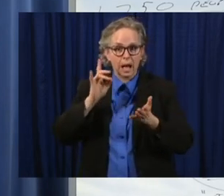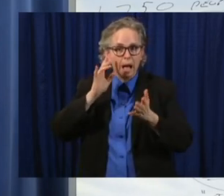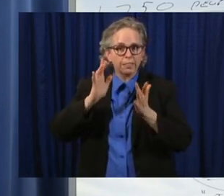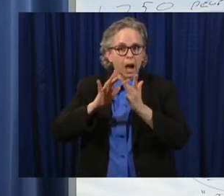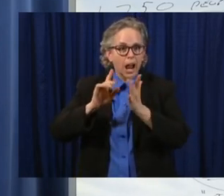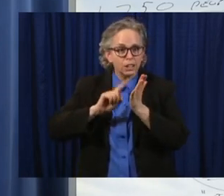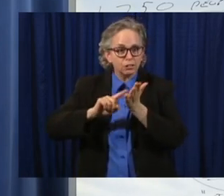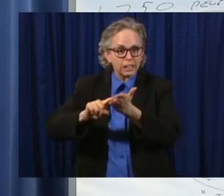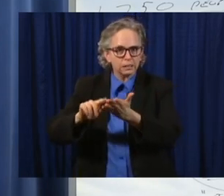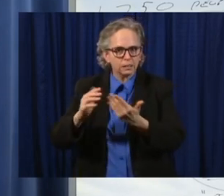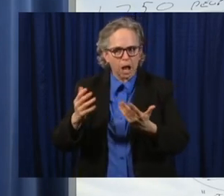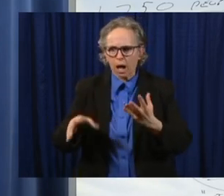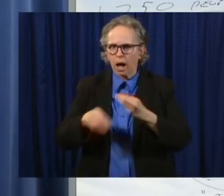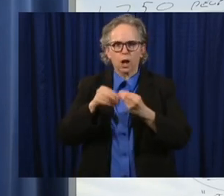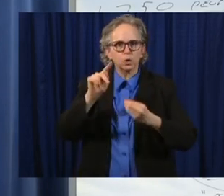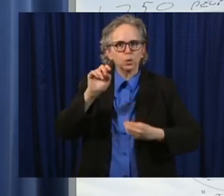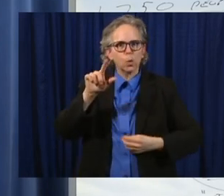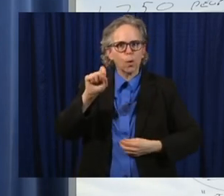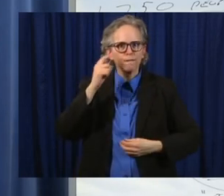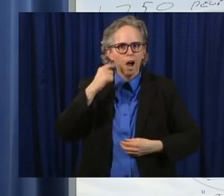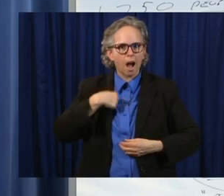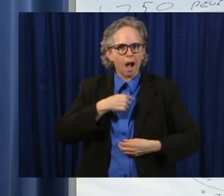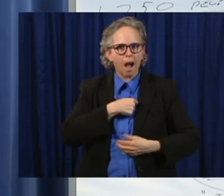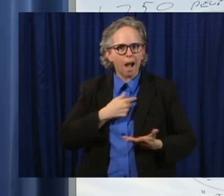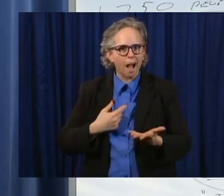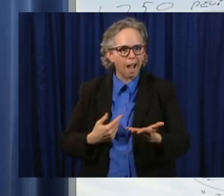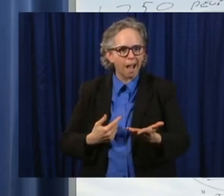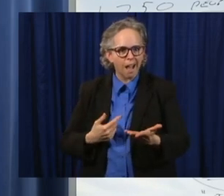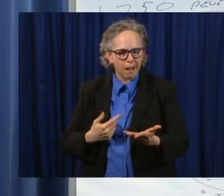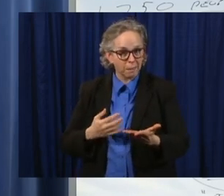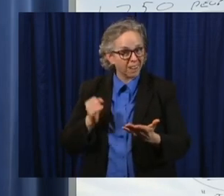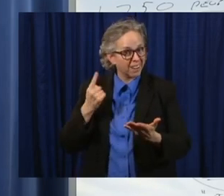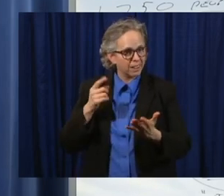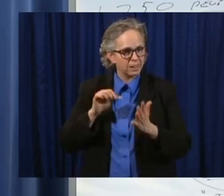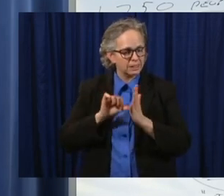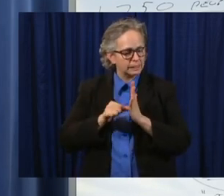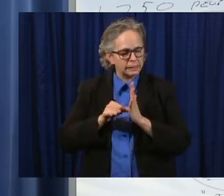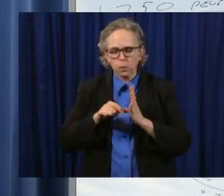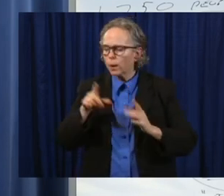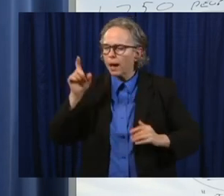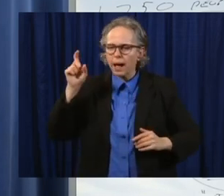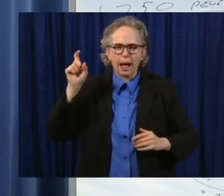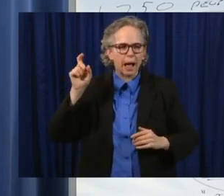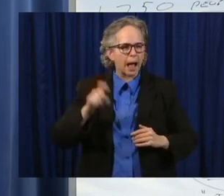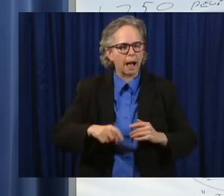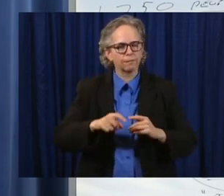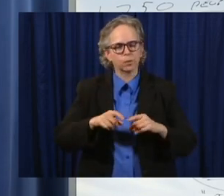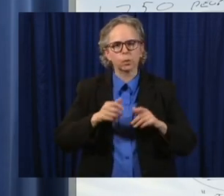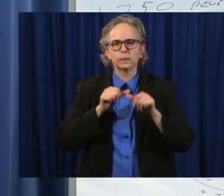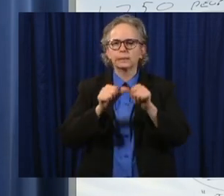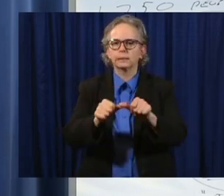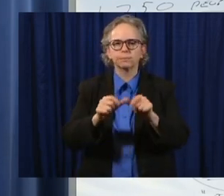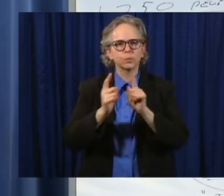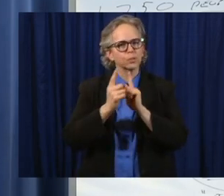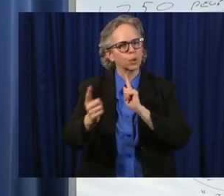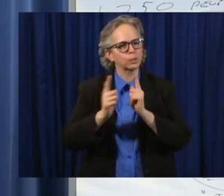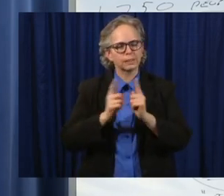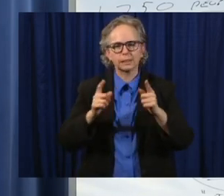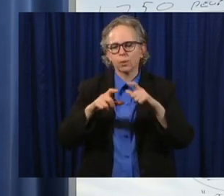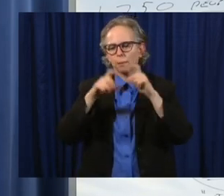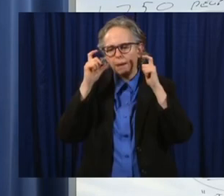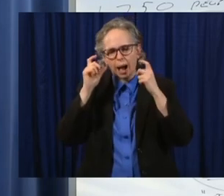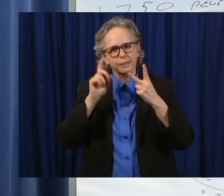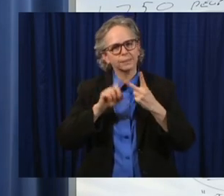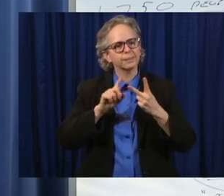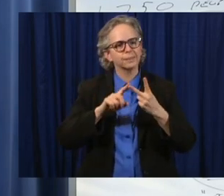out so very well, we have to keep doing, the social distancing. we have to wear masks. We have to